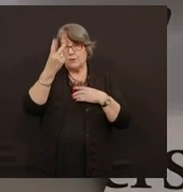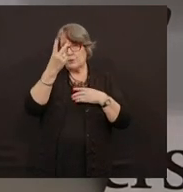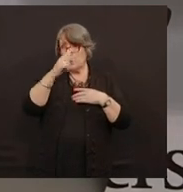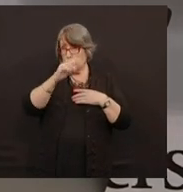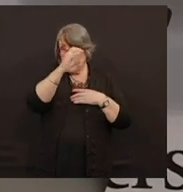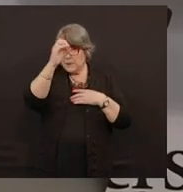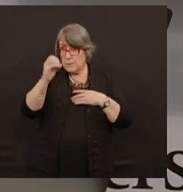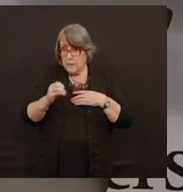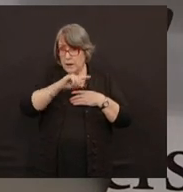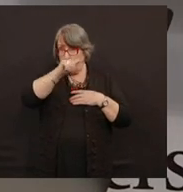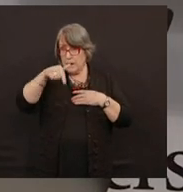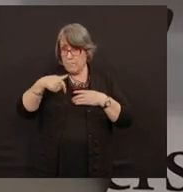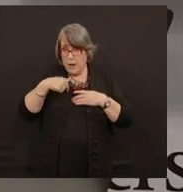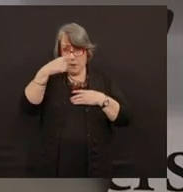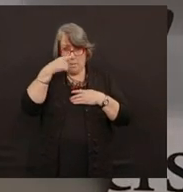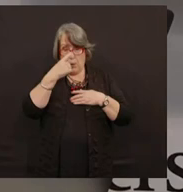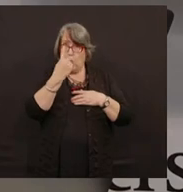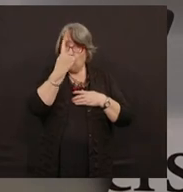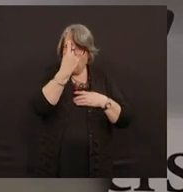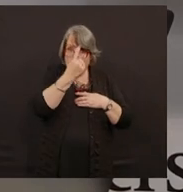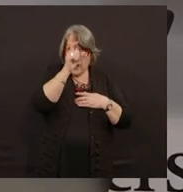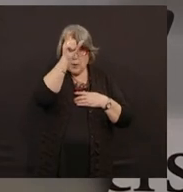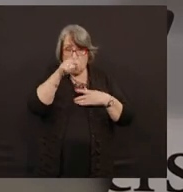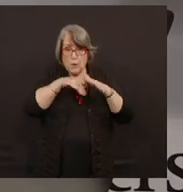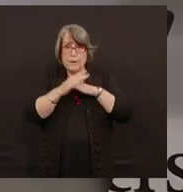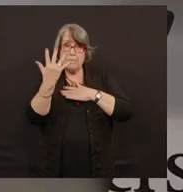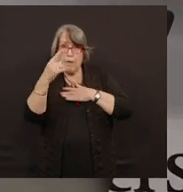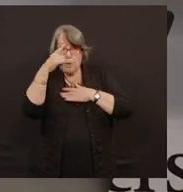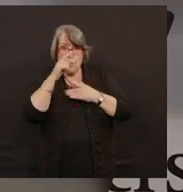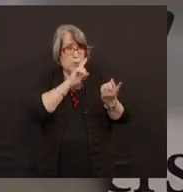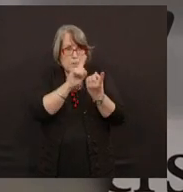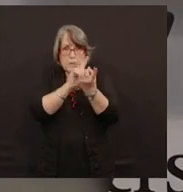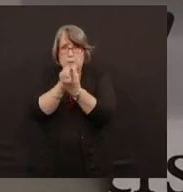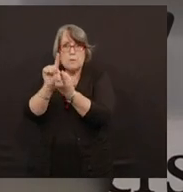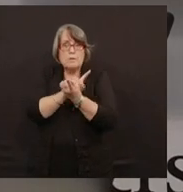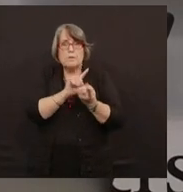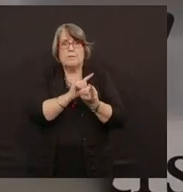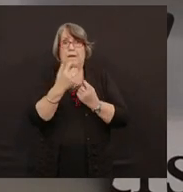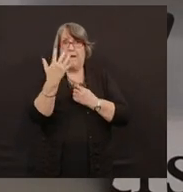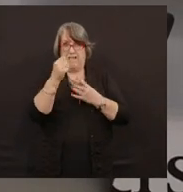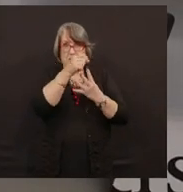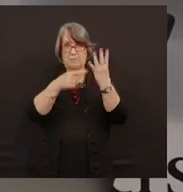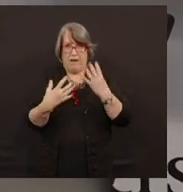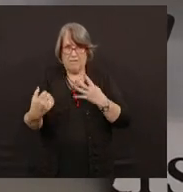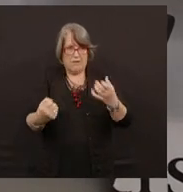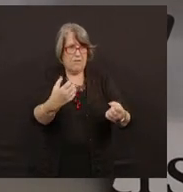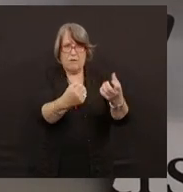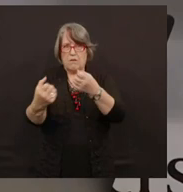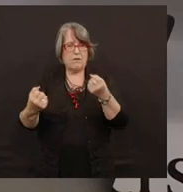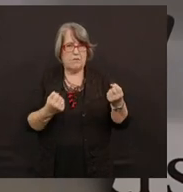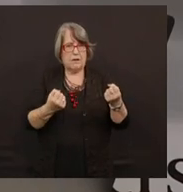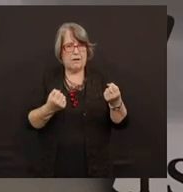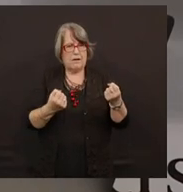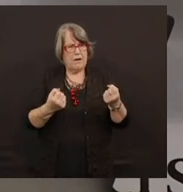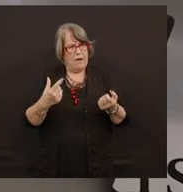20% of us, so that's one person in every five people you meet, has a disability. And yet, why